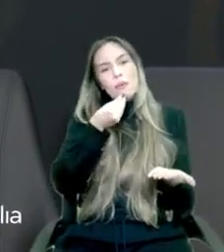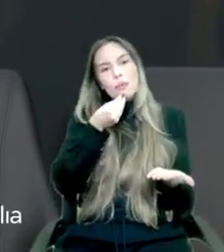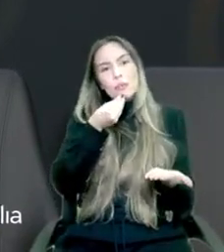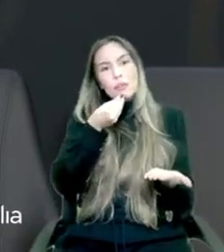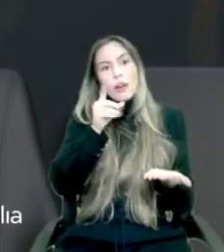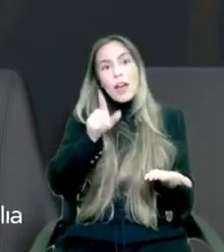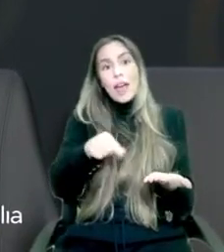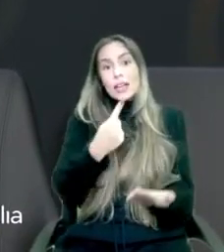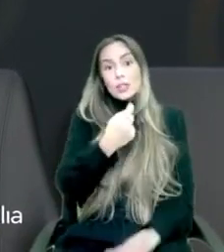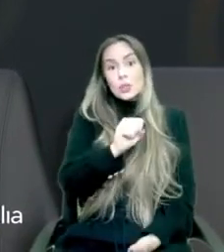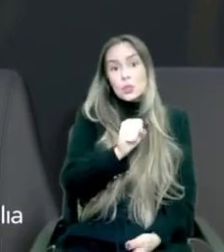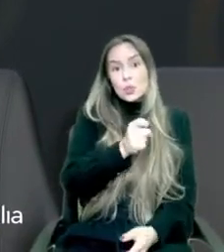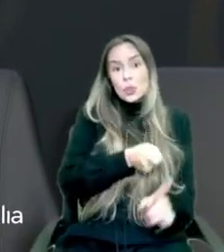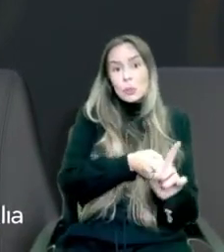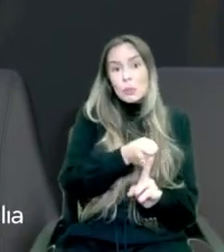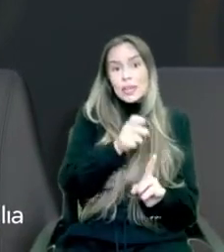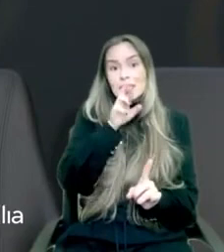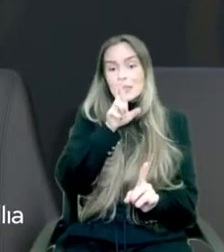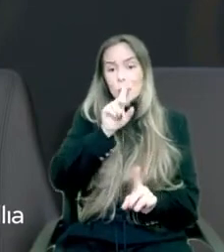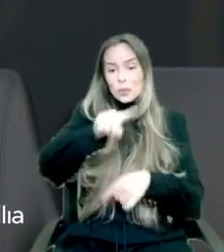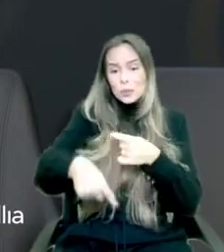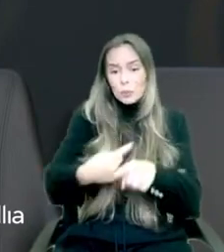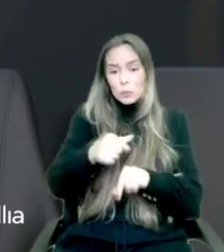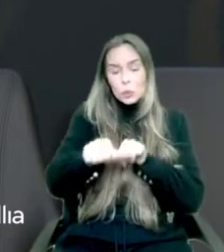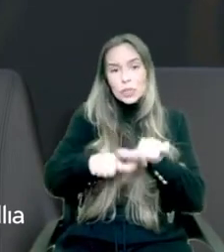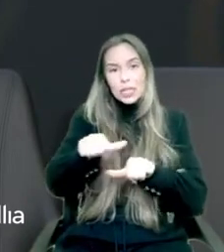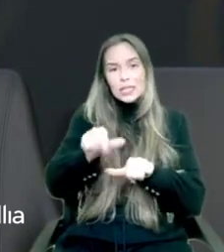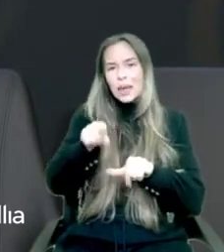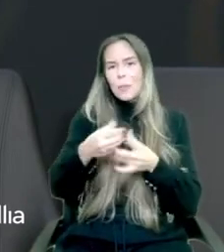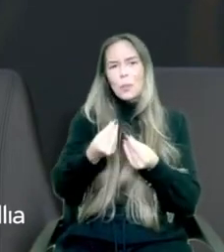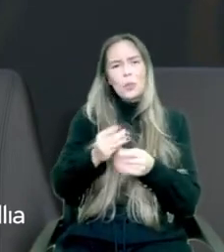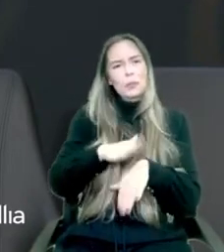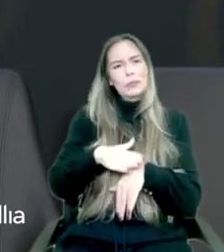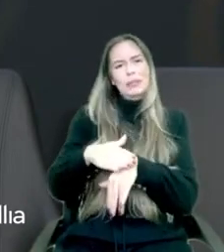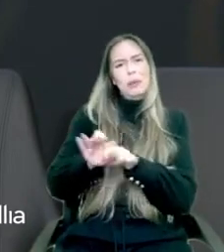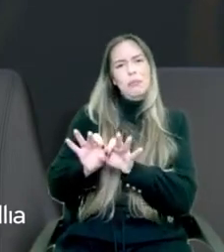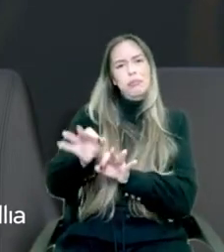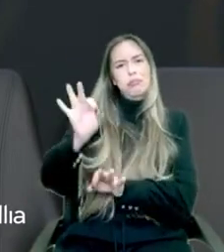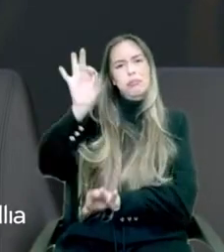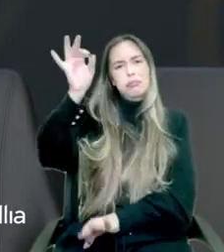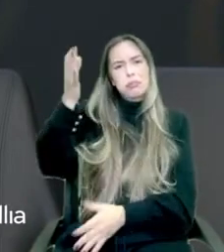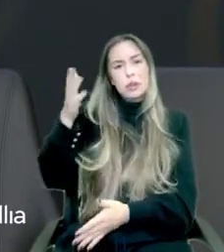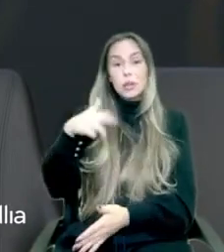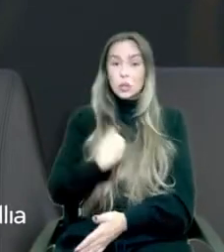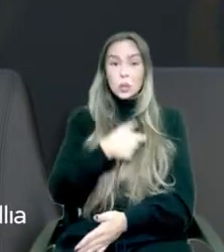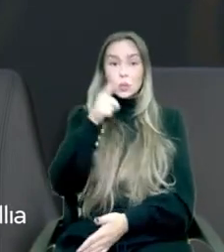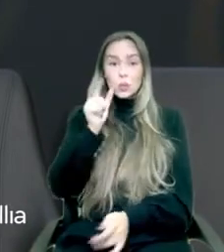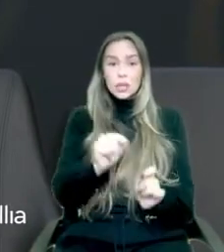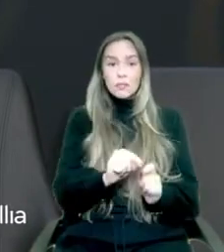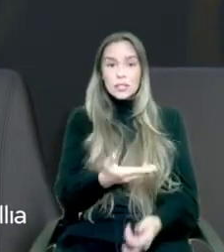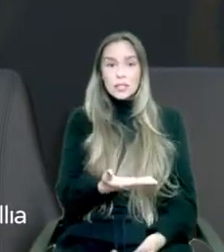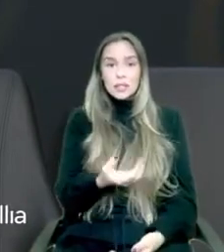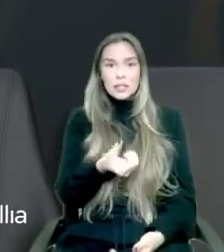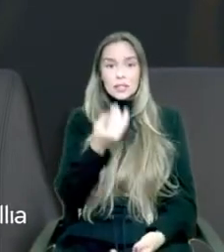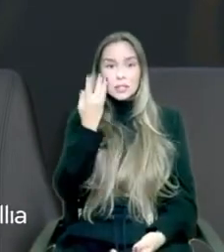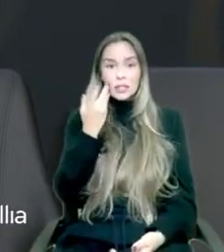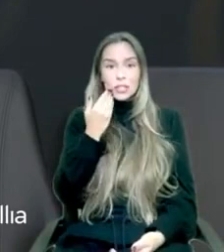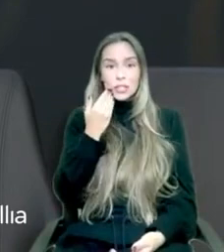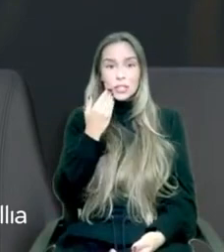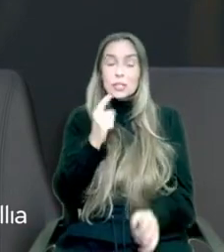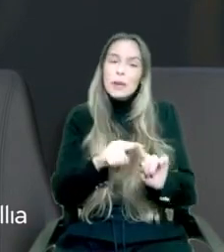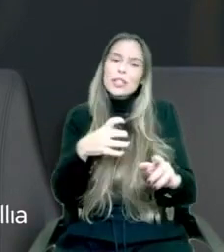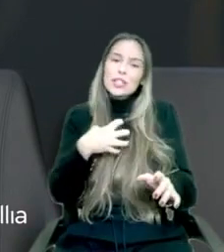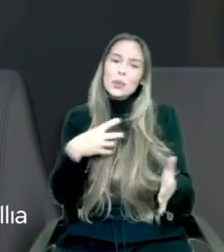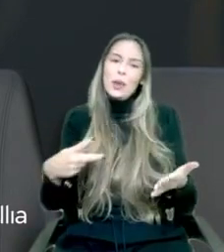to respond to a change is way too long. We did it the wrong way.